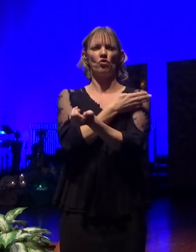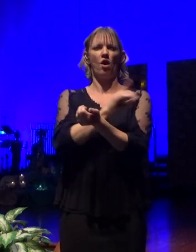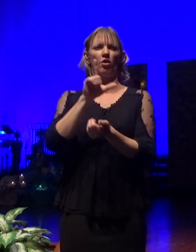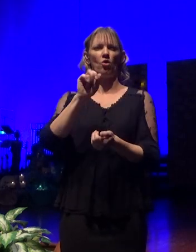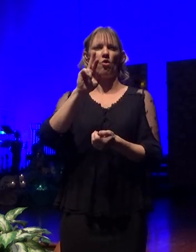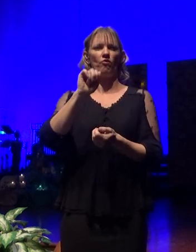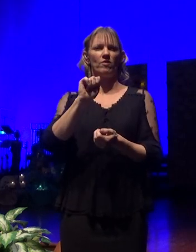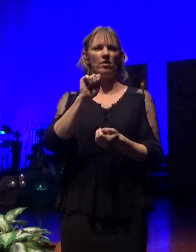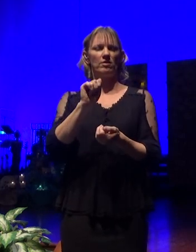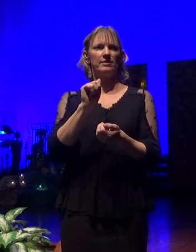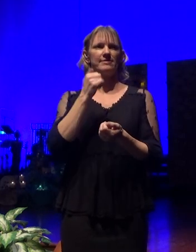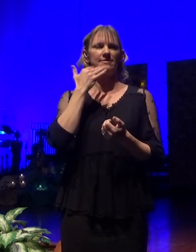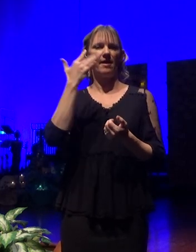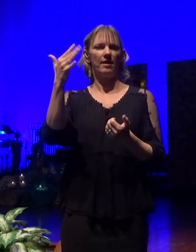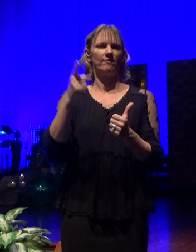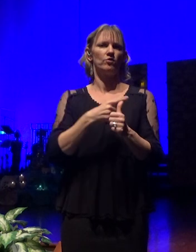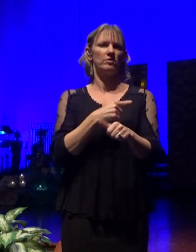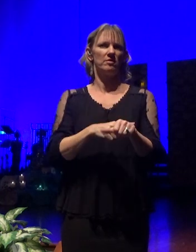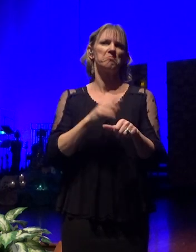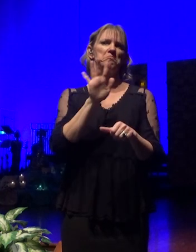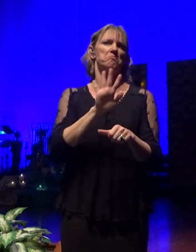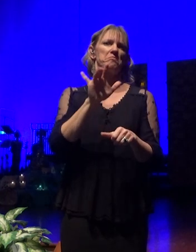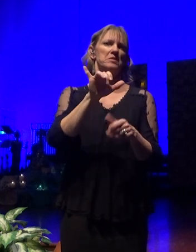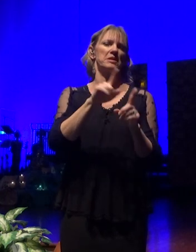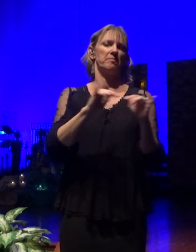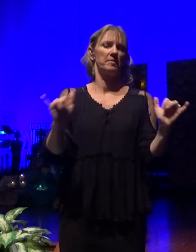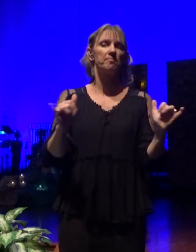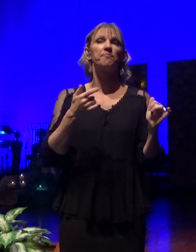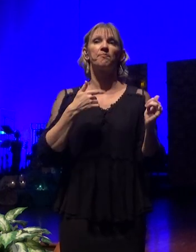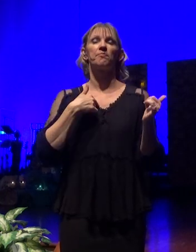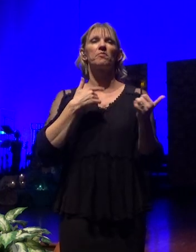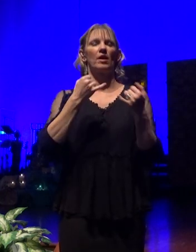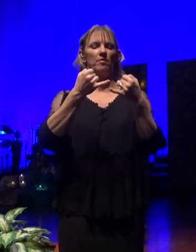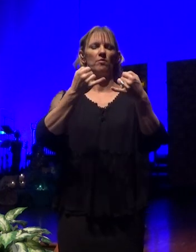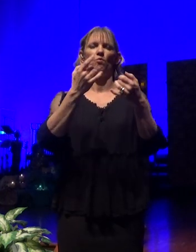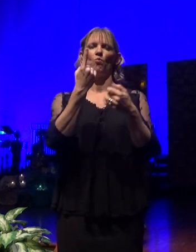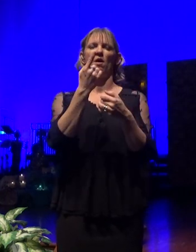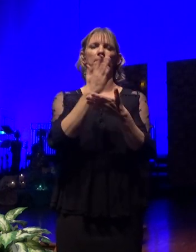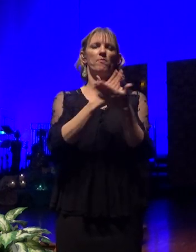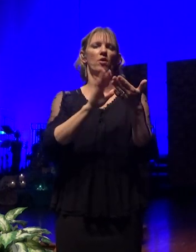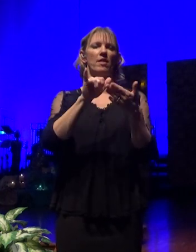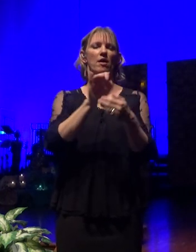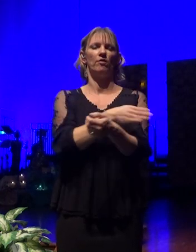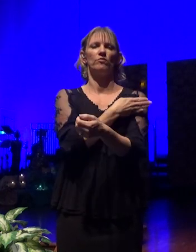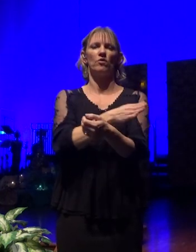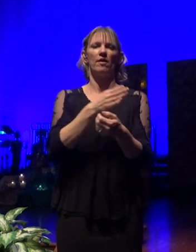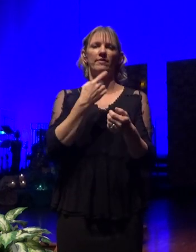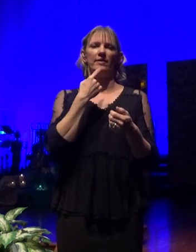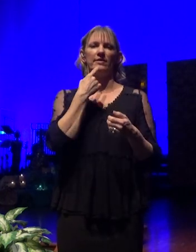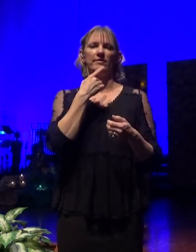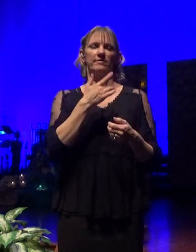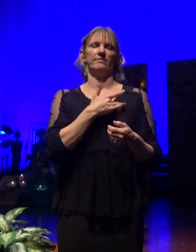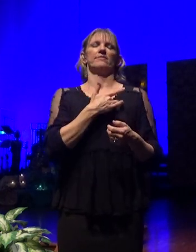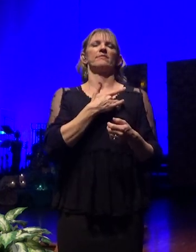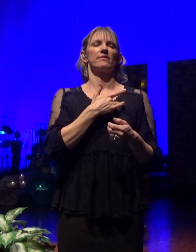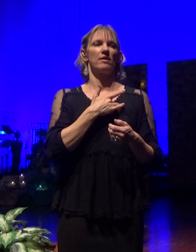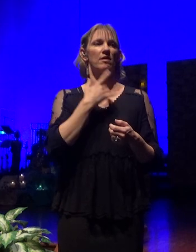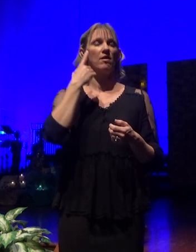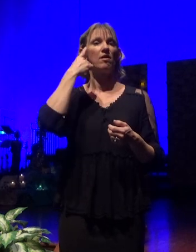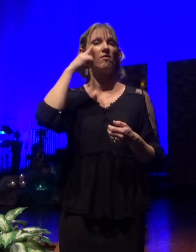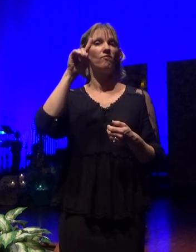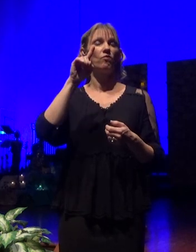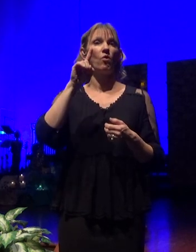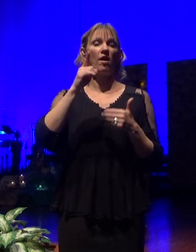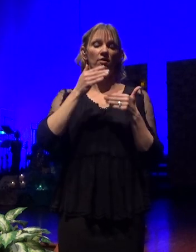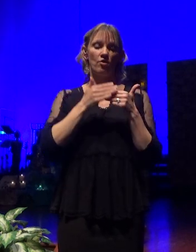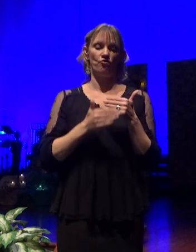for the first time, right about that same time. And there's a line in that song that really got me. For the sake of the rest of